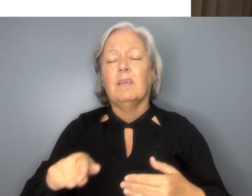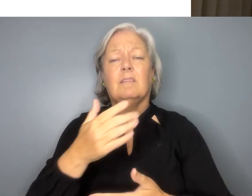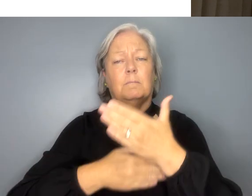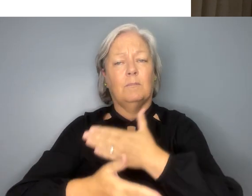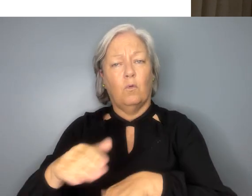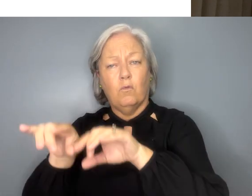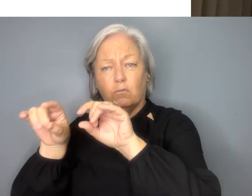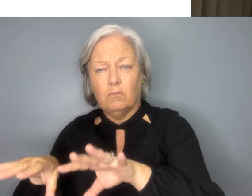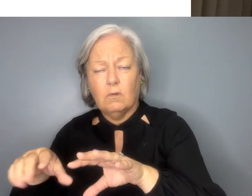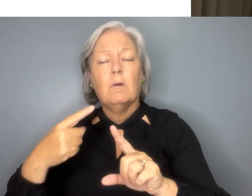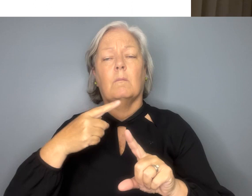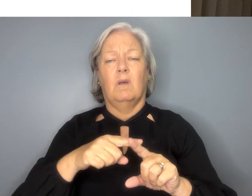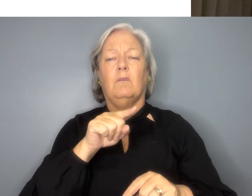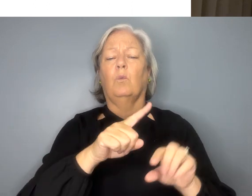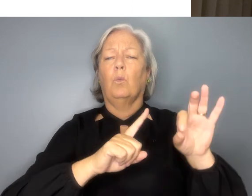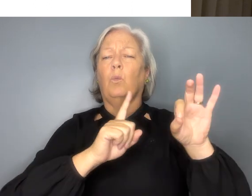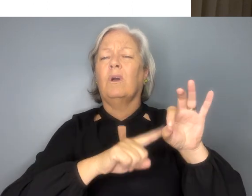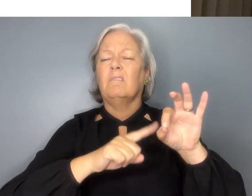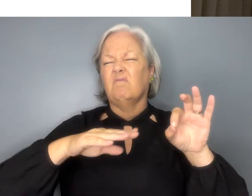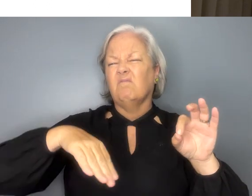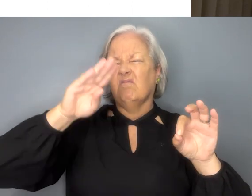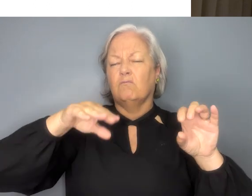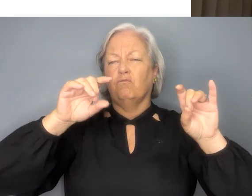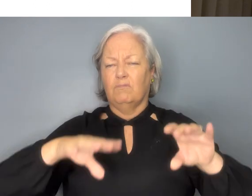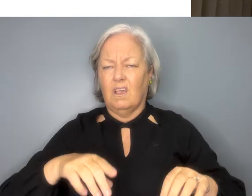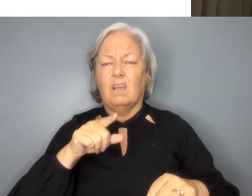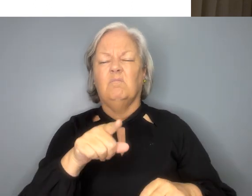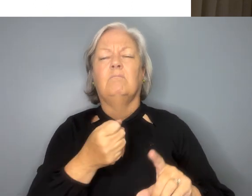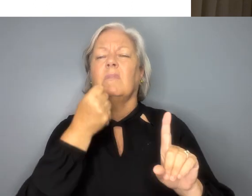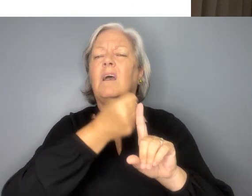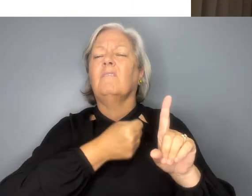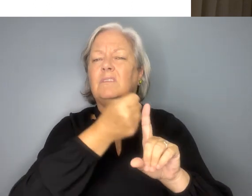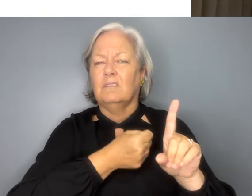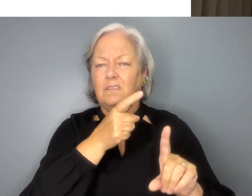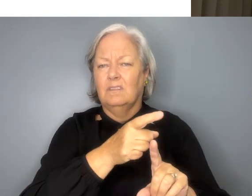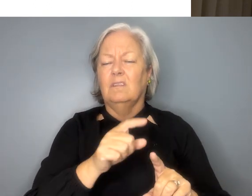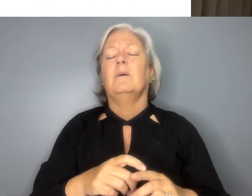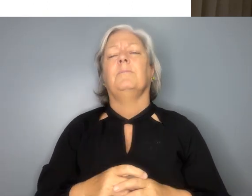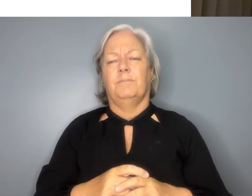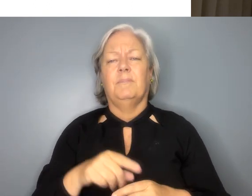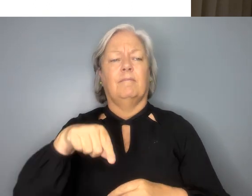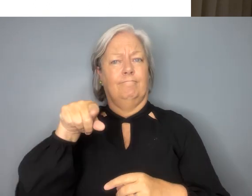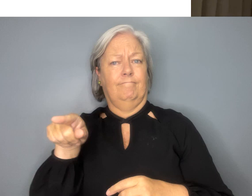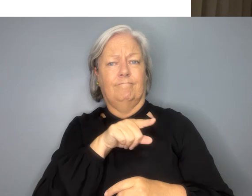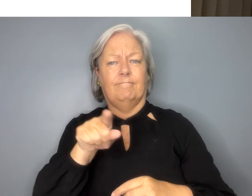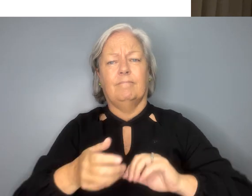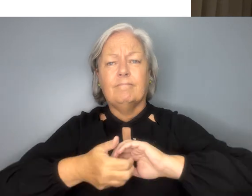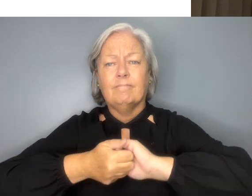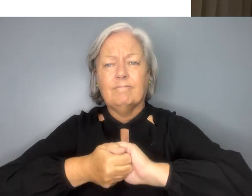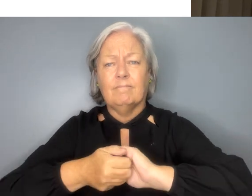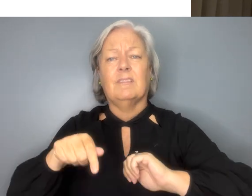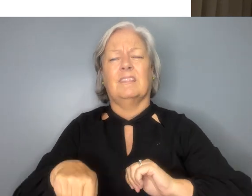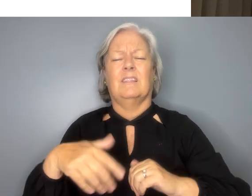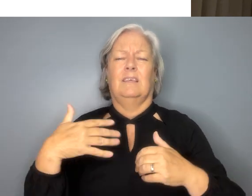Disability Australia and Queensland Advocacy Incorporated for the opportunity to participate in this important side